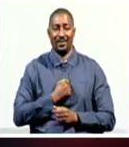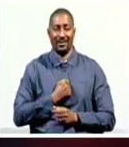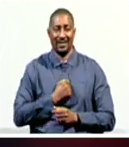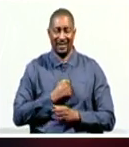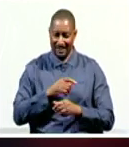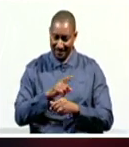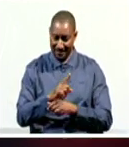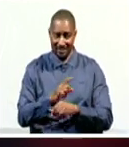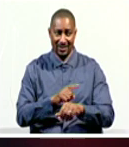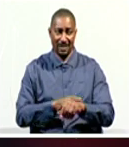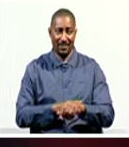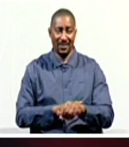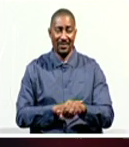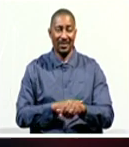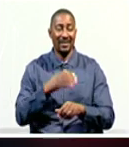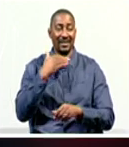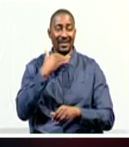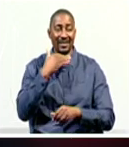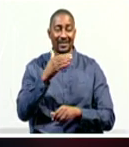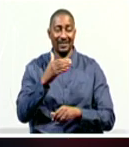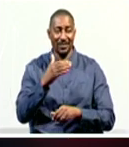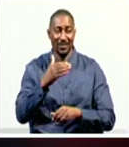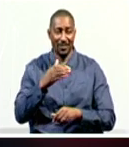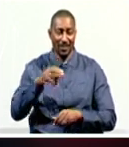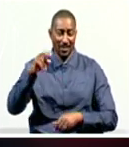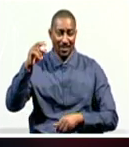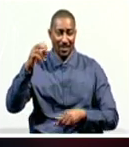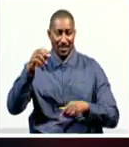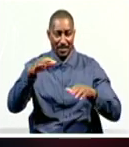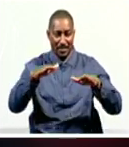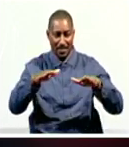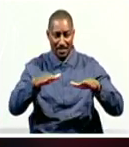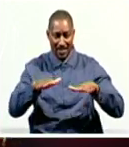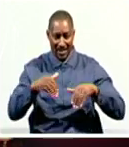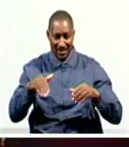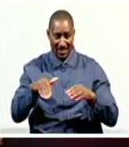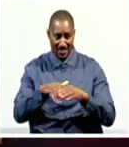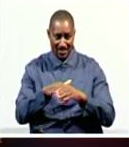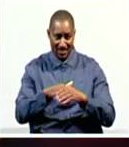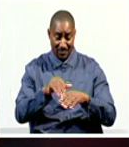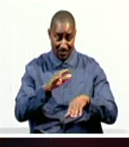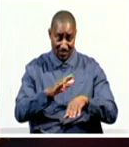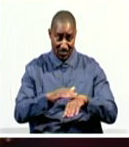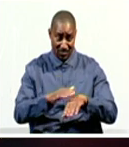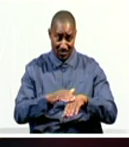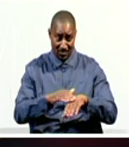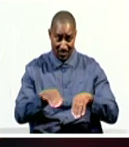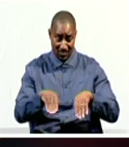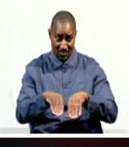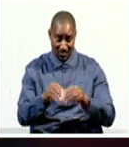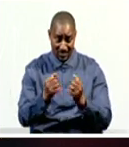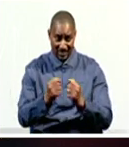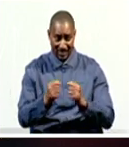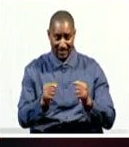the history of policy making where citizens were given a chance to contribute through the town halls. Town hall meetings.